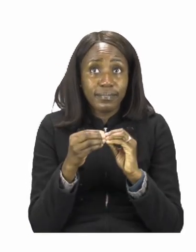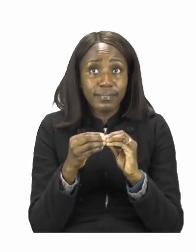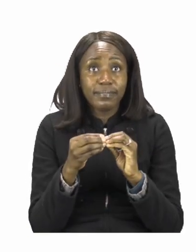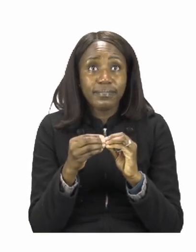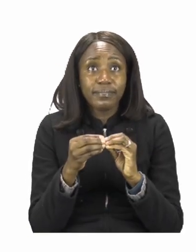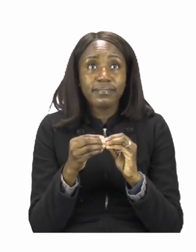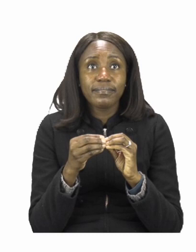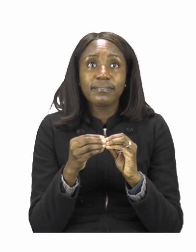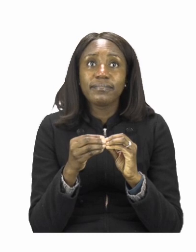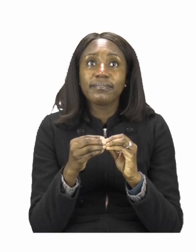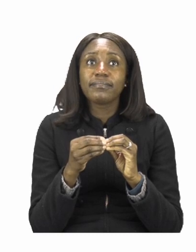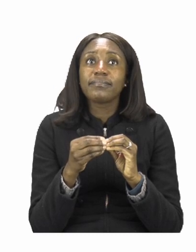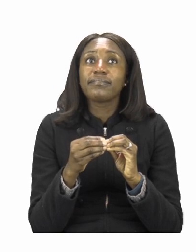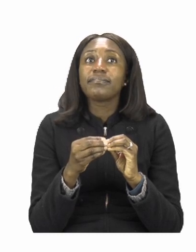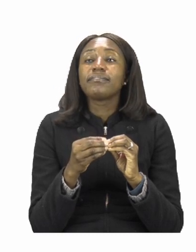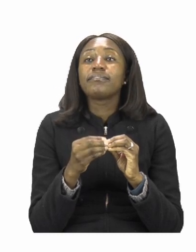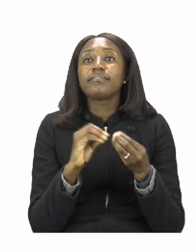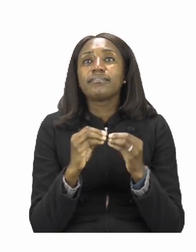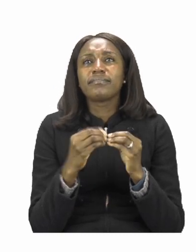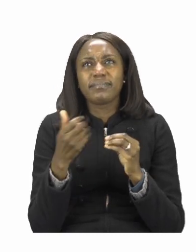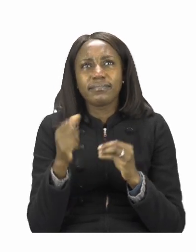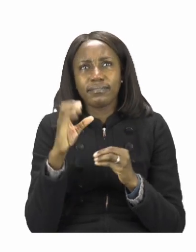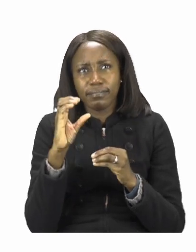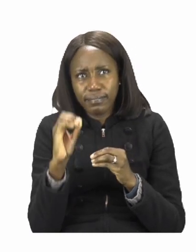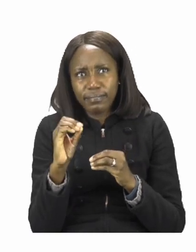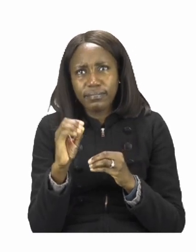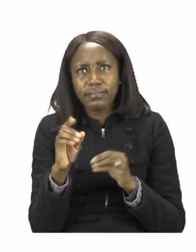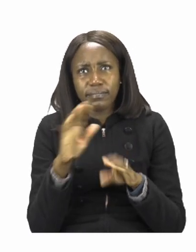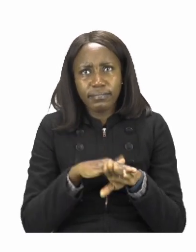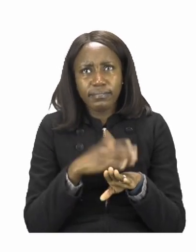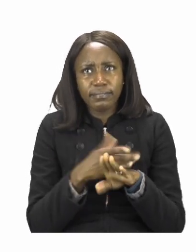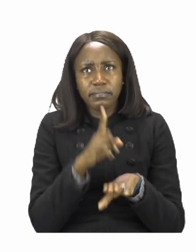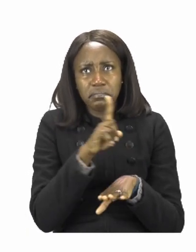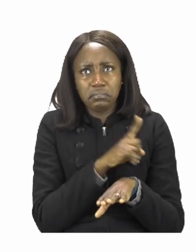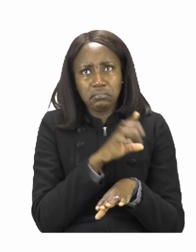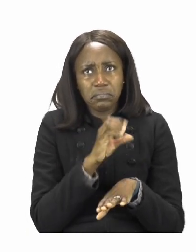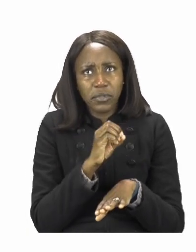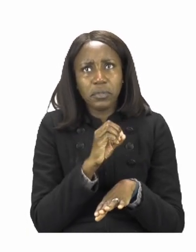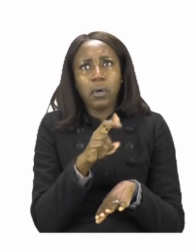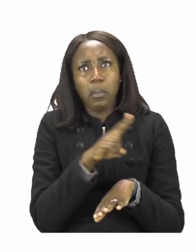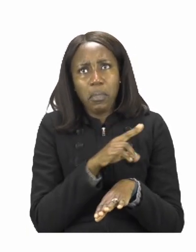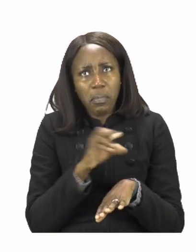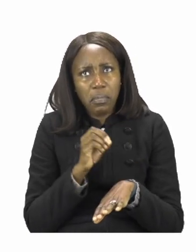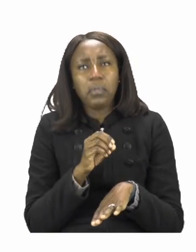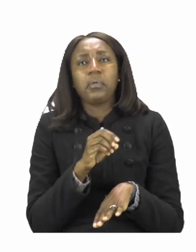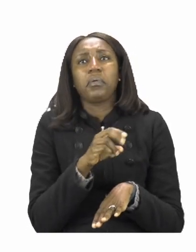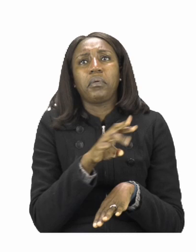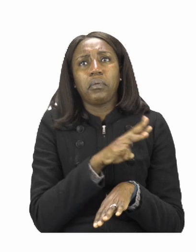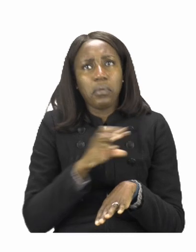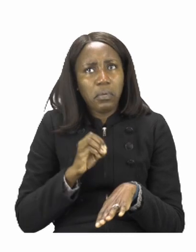ones that end with 0, from 10 all the way to 100.